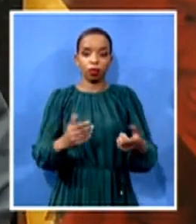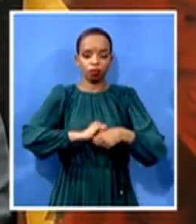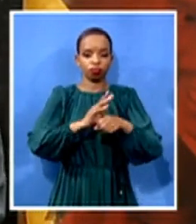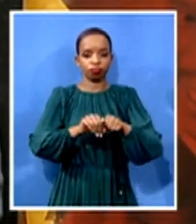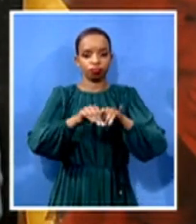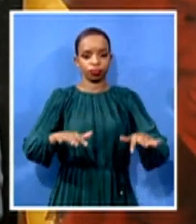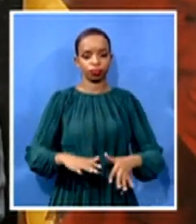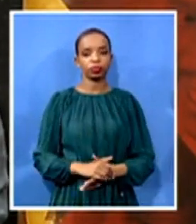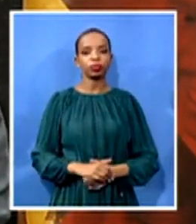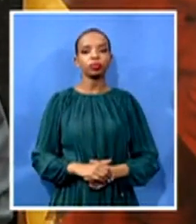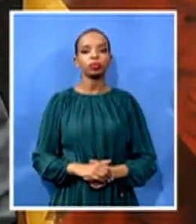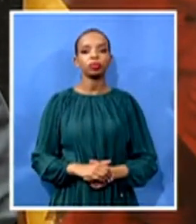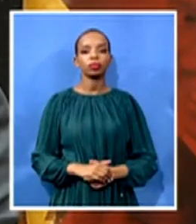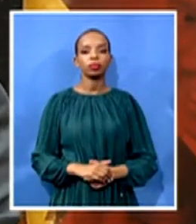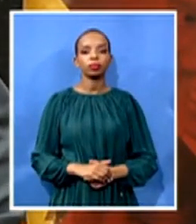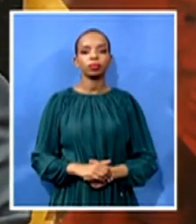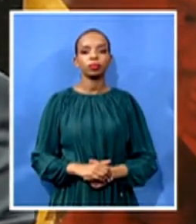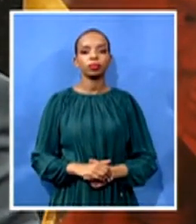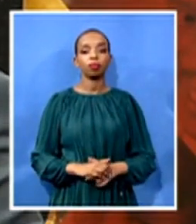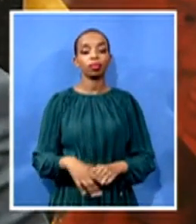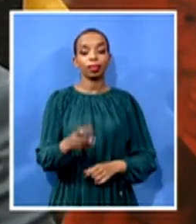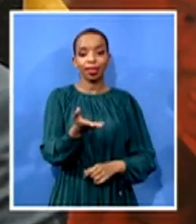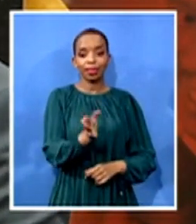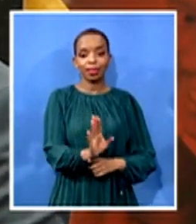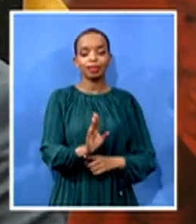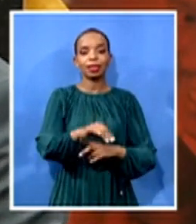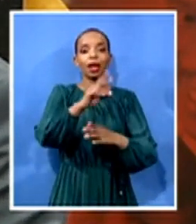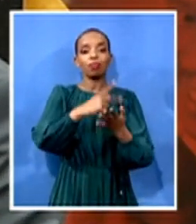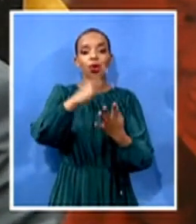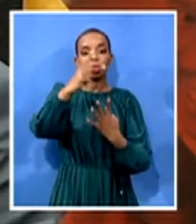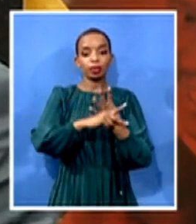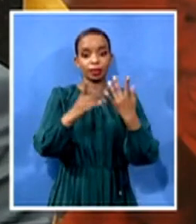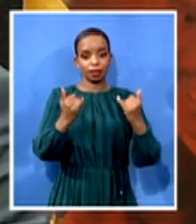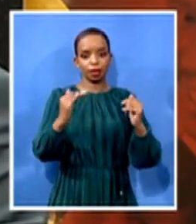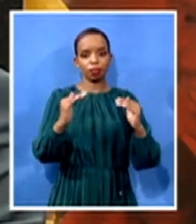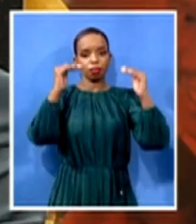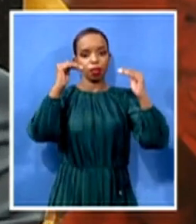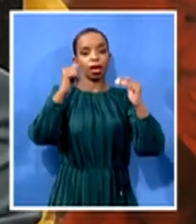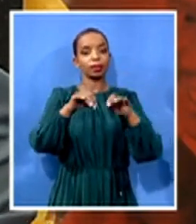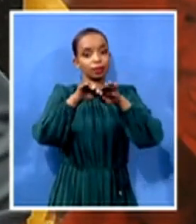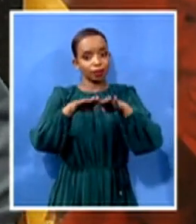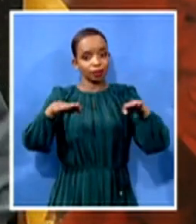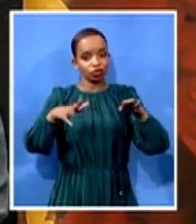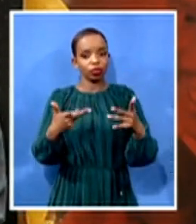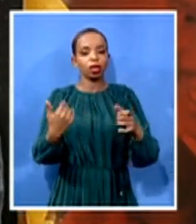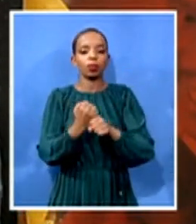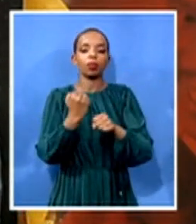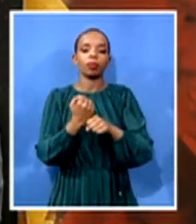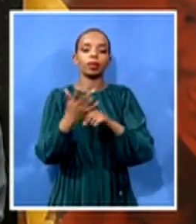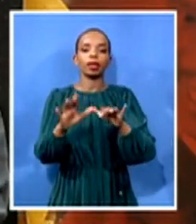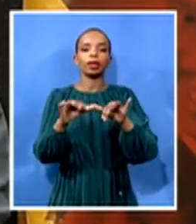These projects are currently at various stages of implementation, with 20 projects